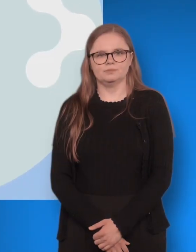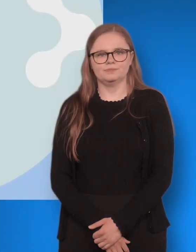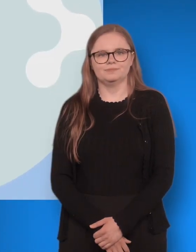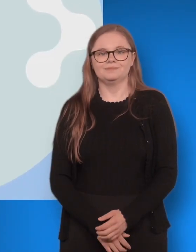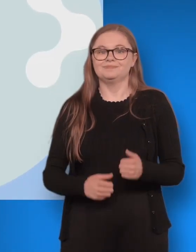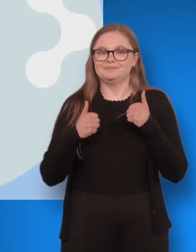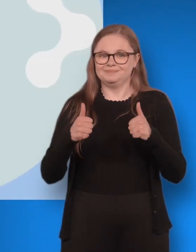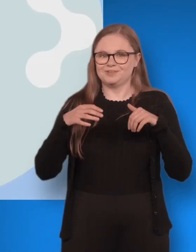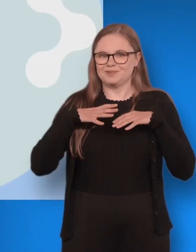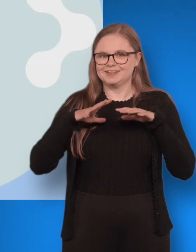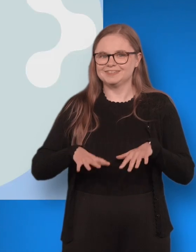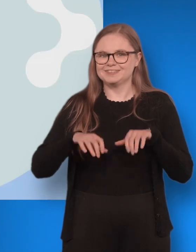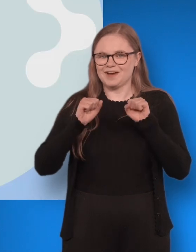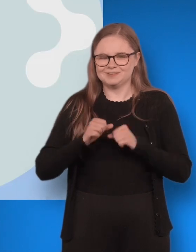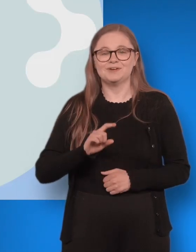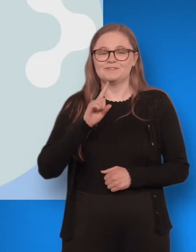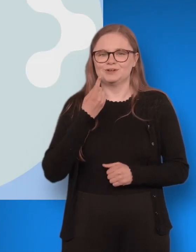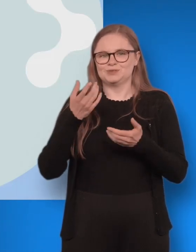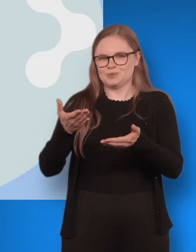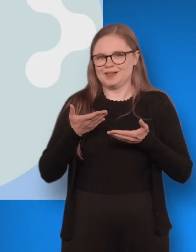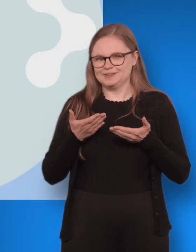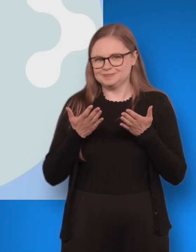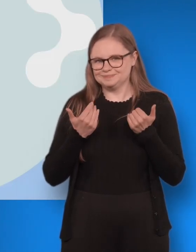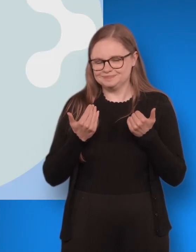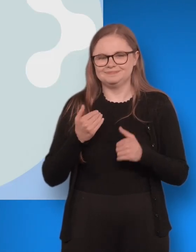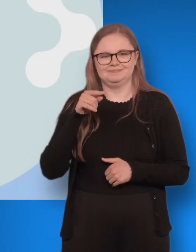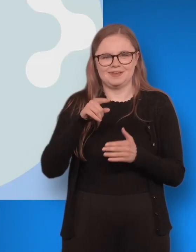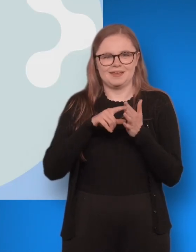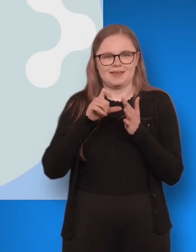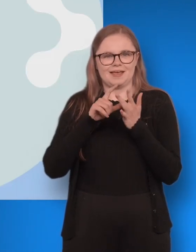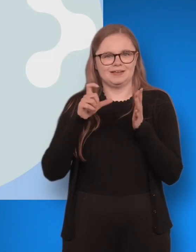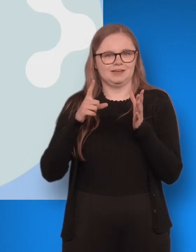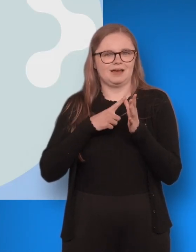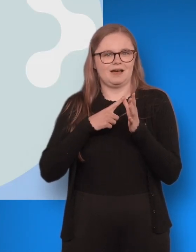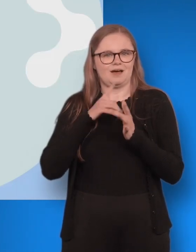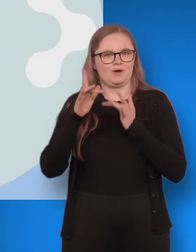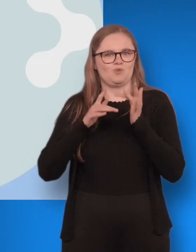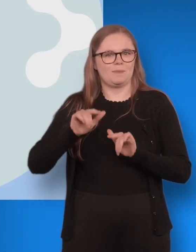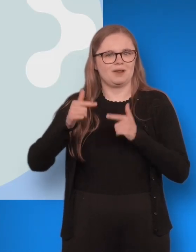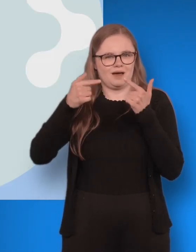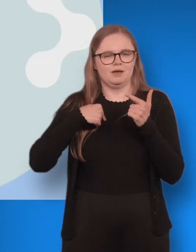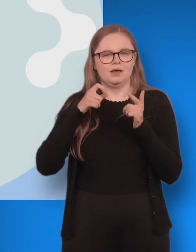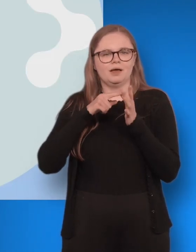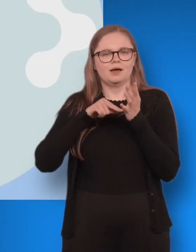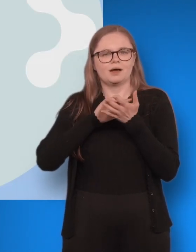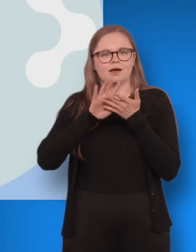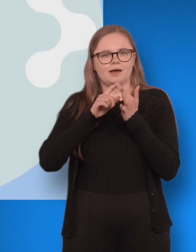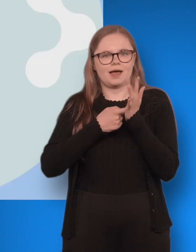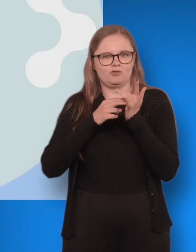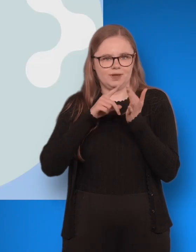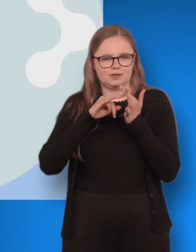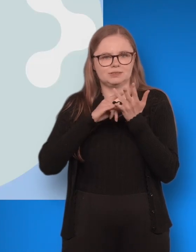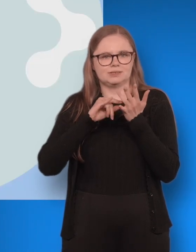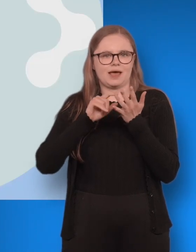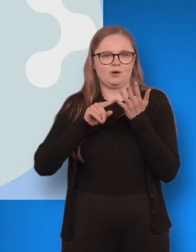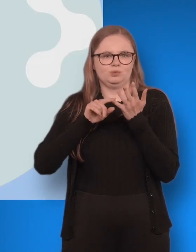Okay, let's get started. Well, first of all, welcome to this EDICa webinar. I'm Catherine Souch. I'm